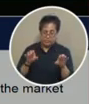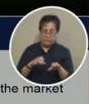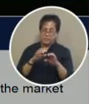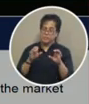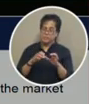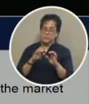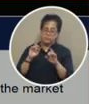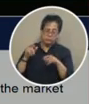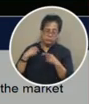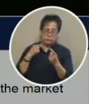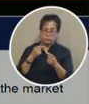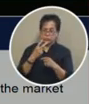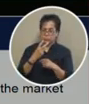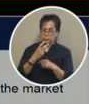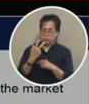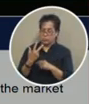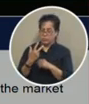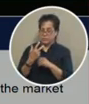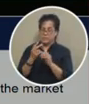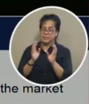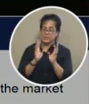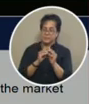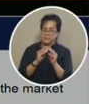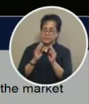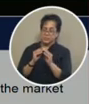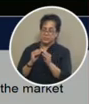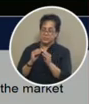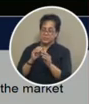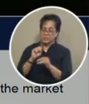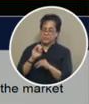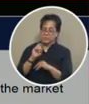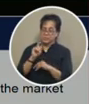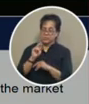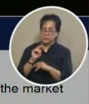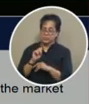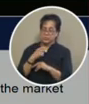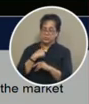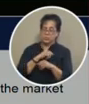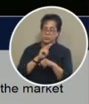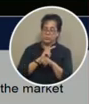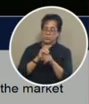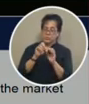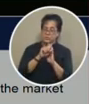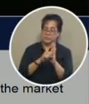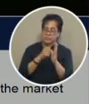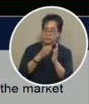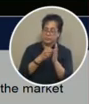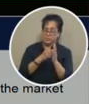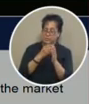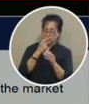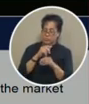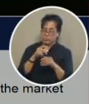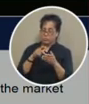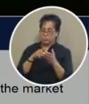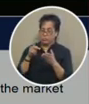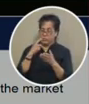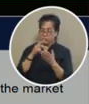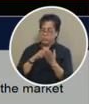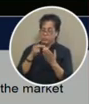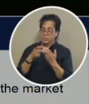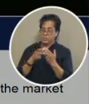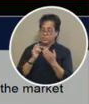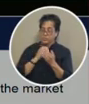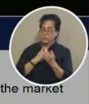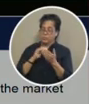last 2 or 3 sessions. We've been able to leverage state funds to pay for projects in our